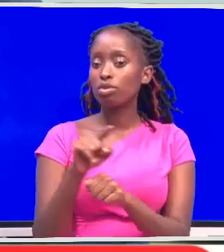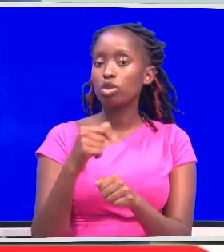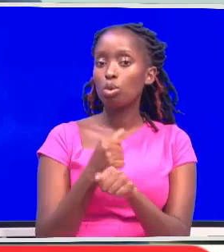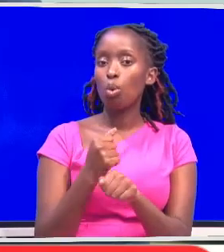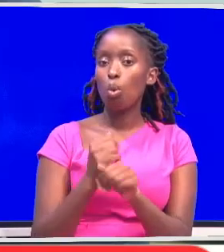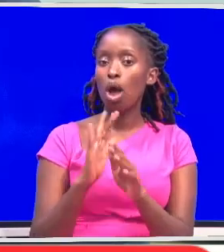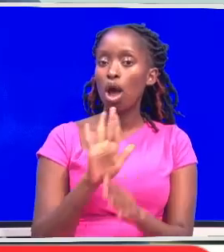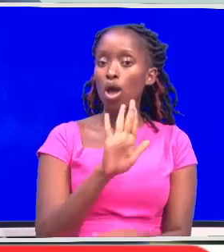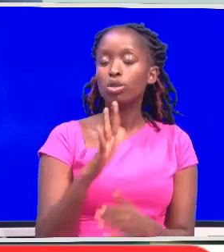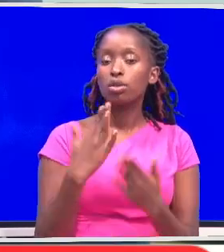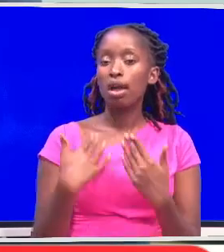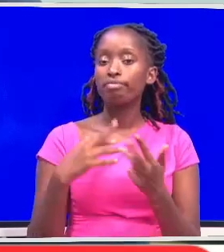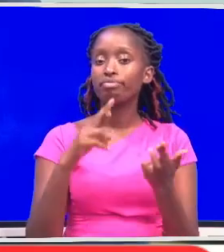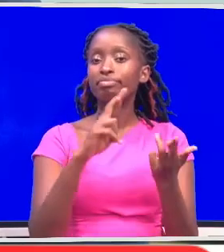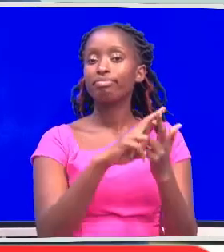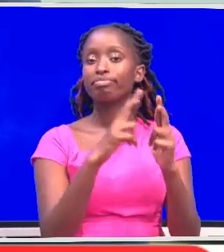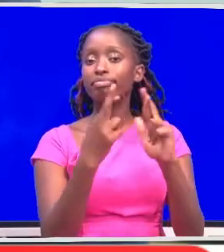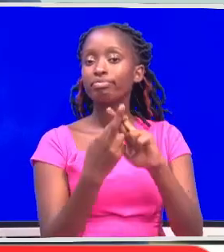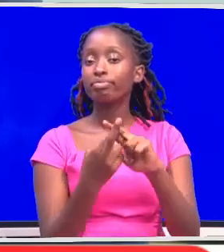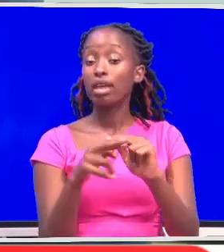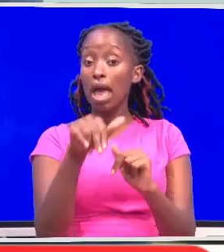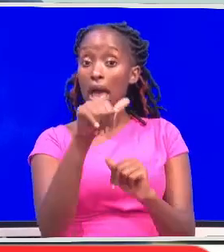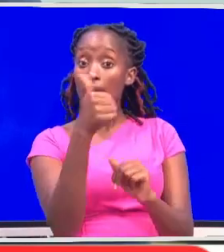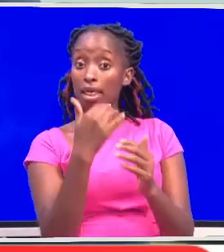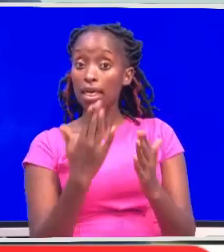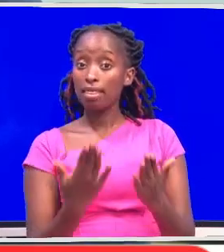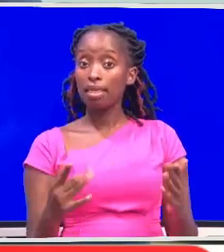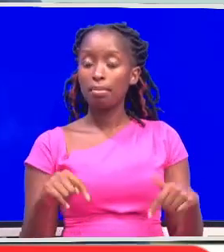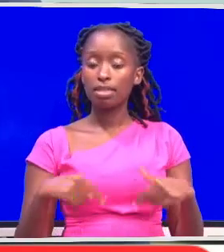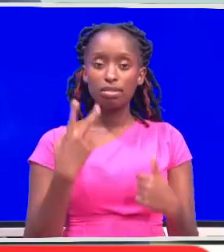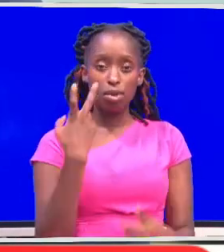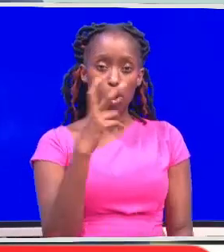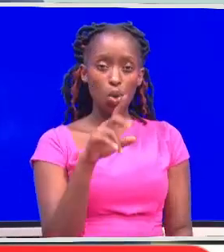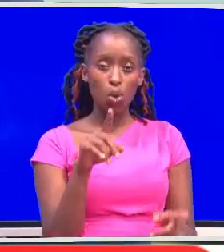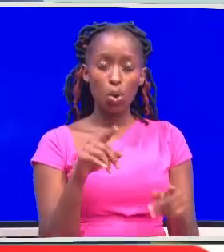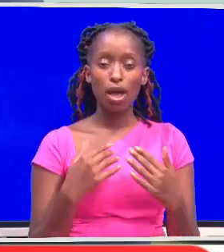Basically, another thing I've seen in companies is mainly fraud.